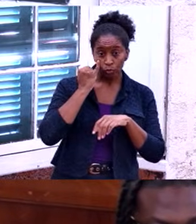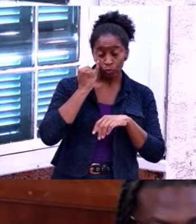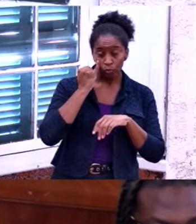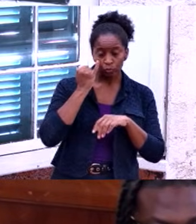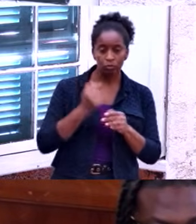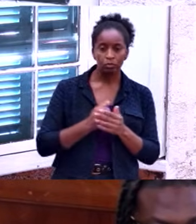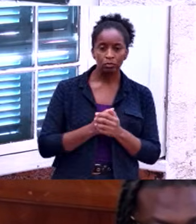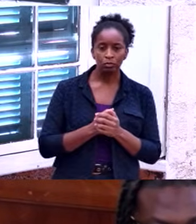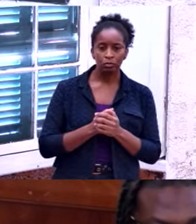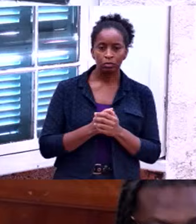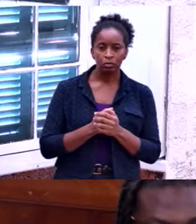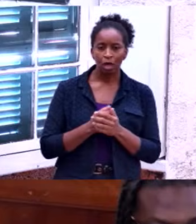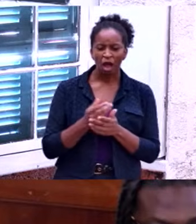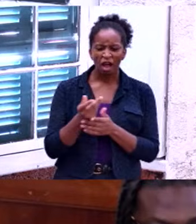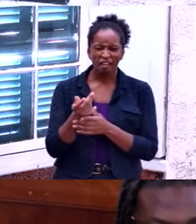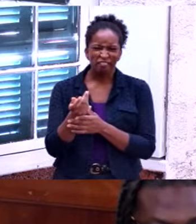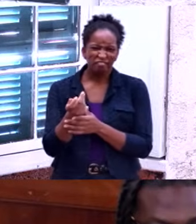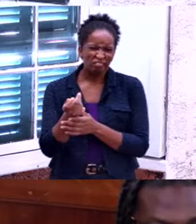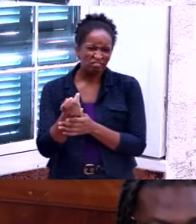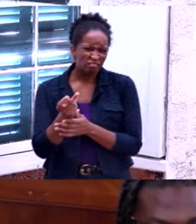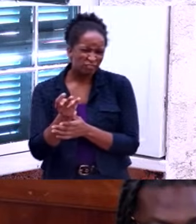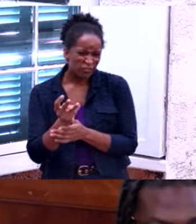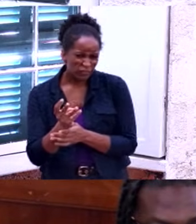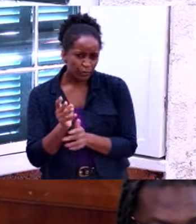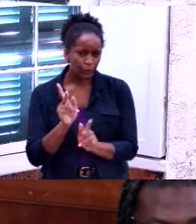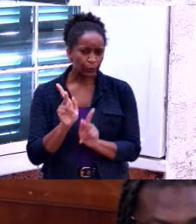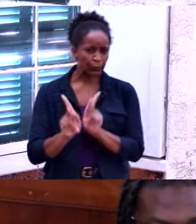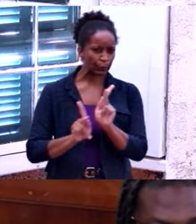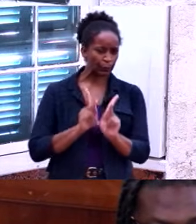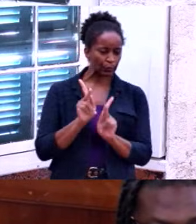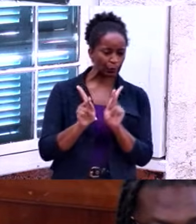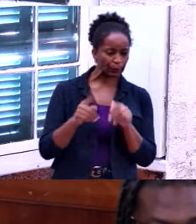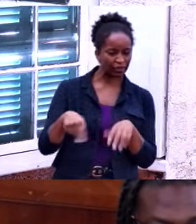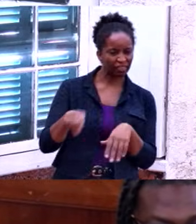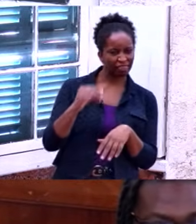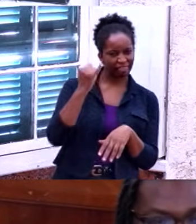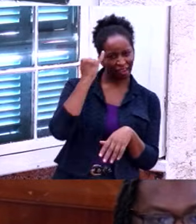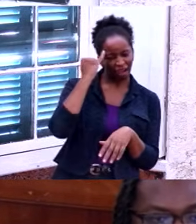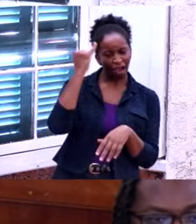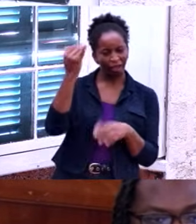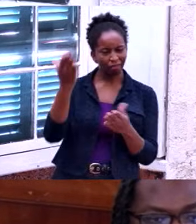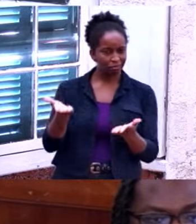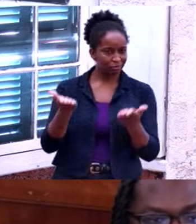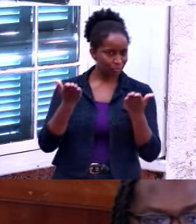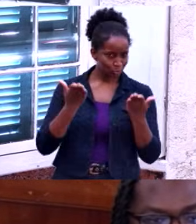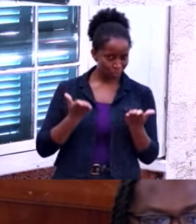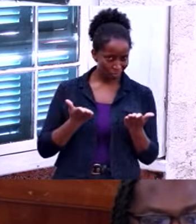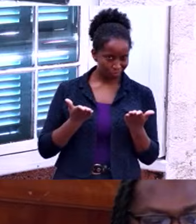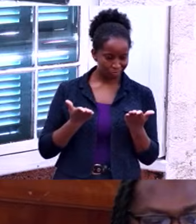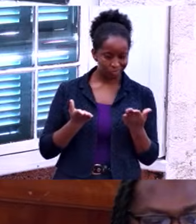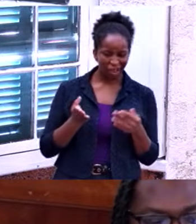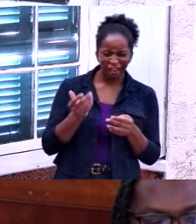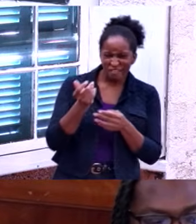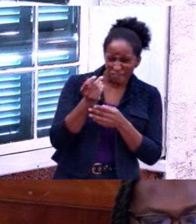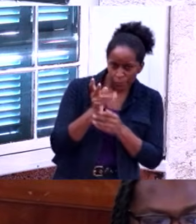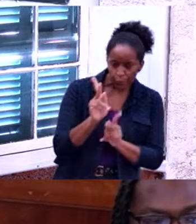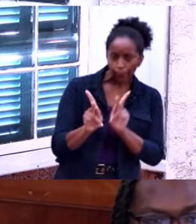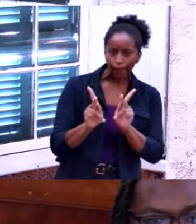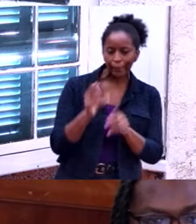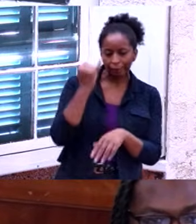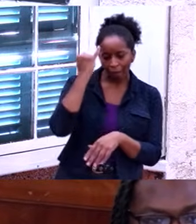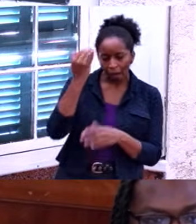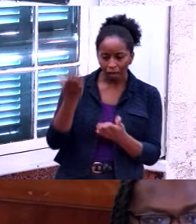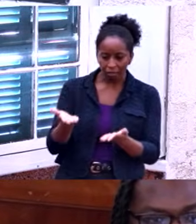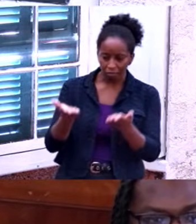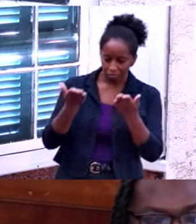a dozen people making those loud recommendations for changes. And they were fundamental, but the society has to engage